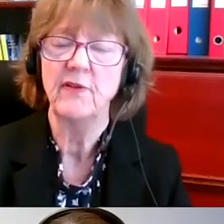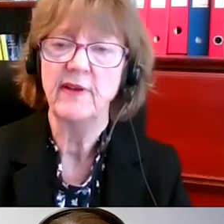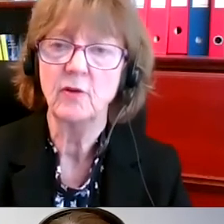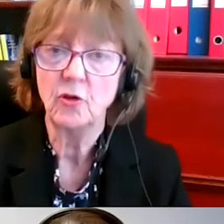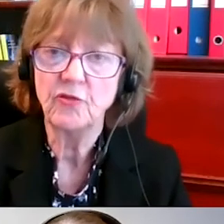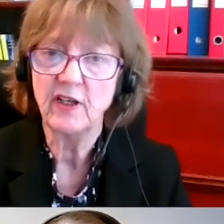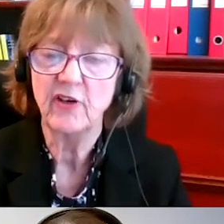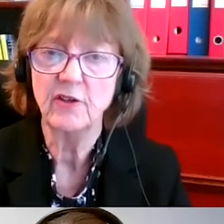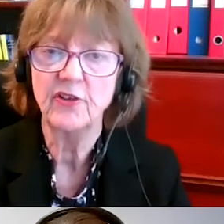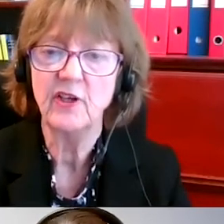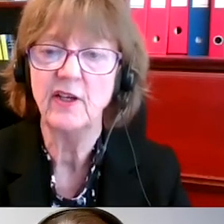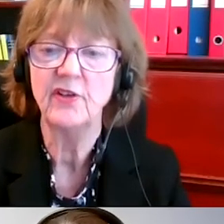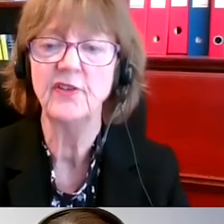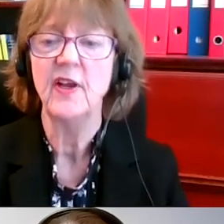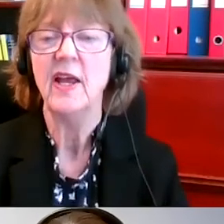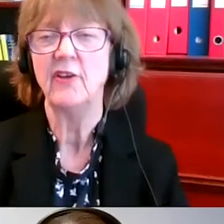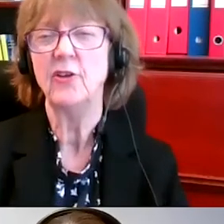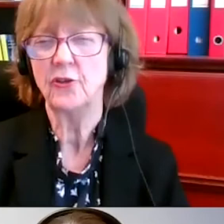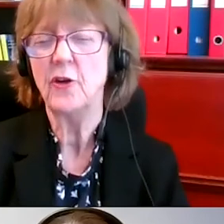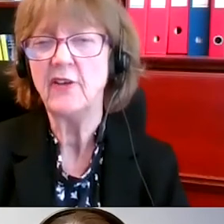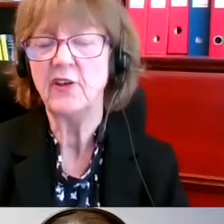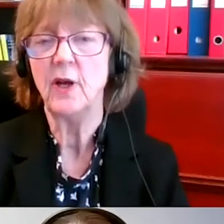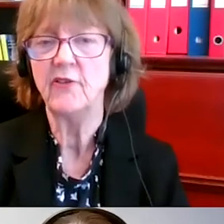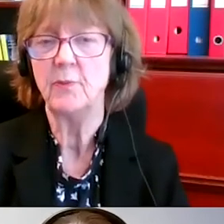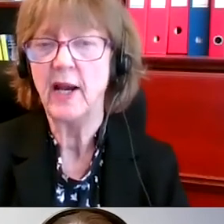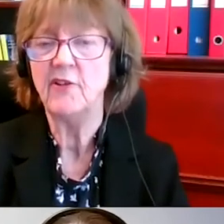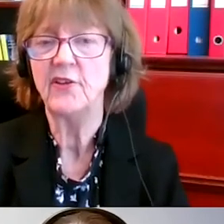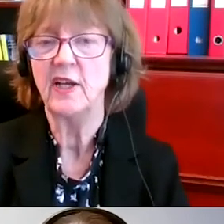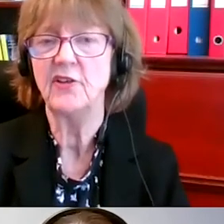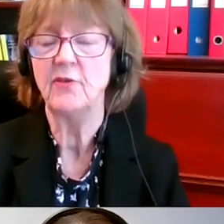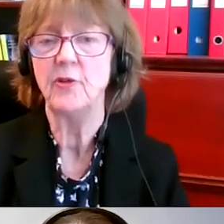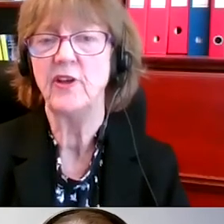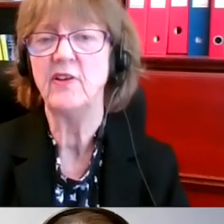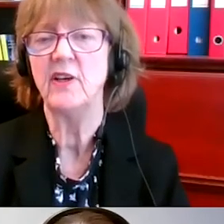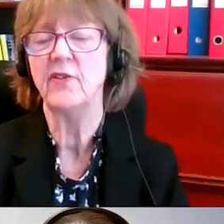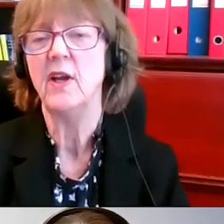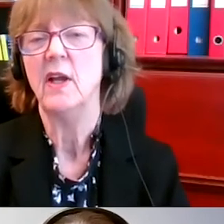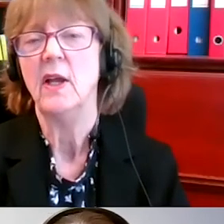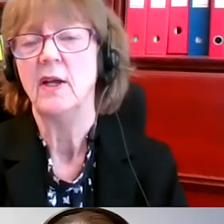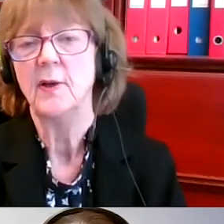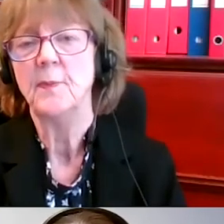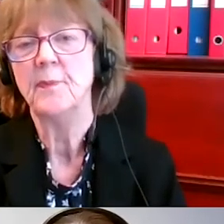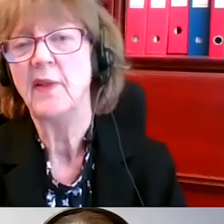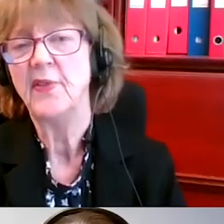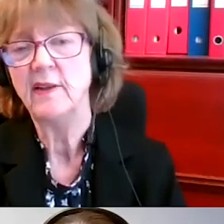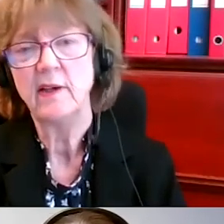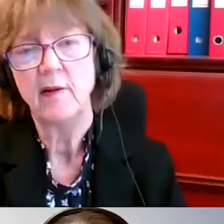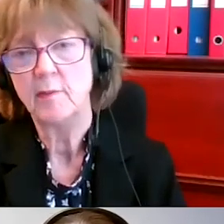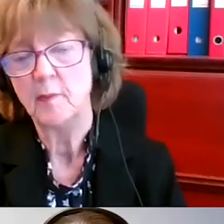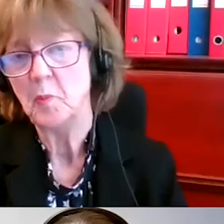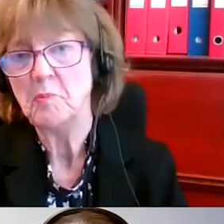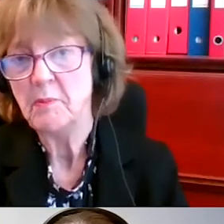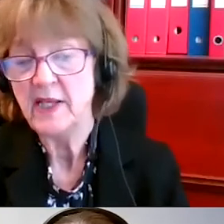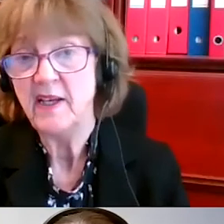or parental conflict, child custody cases, it's not so easy to have parents as the representative. And then there